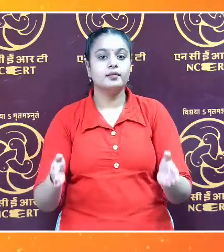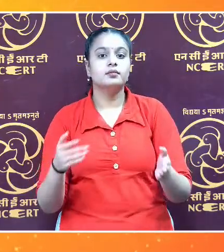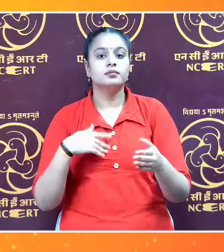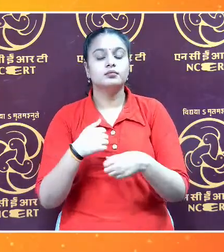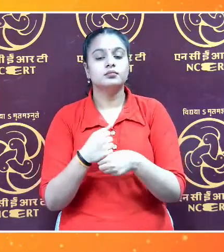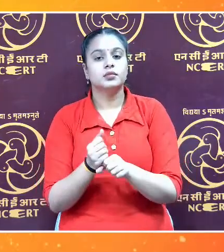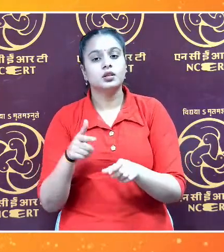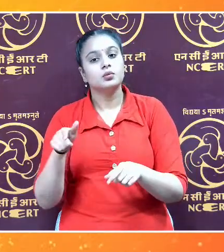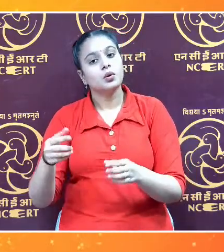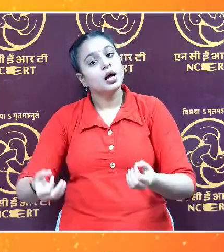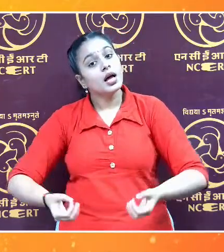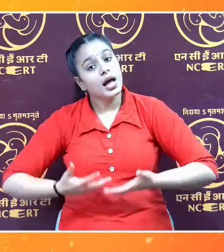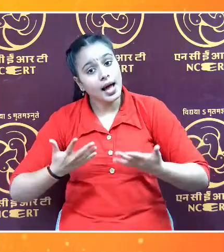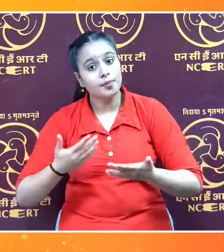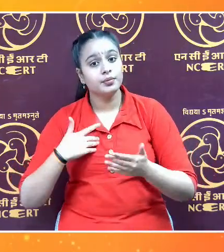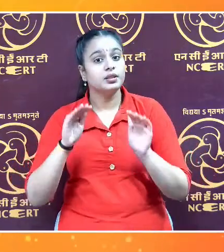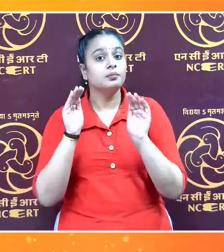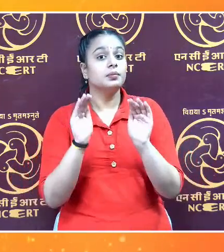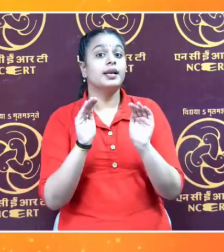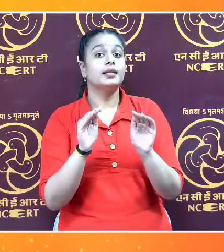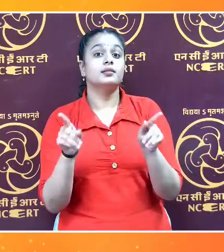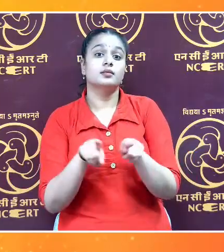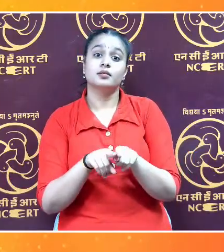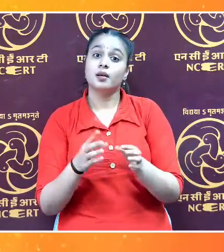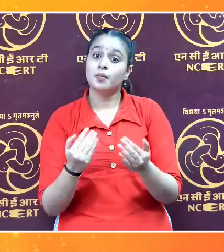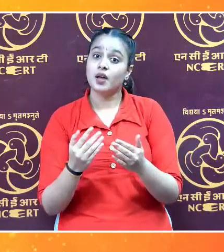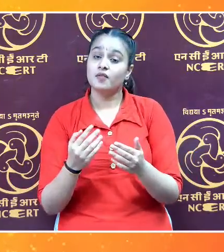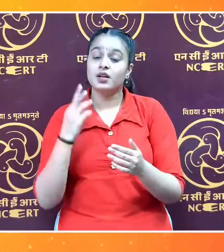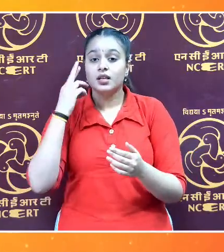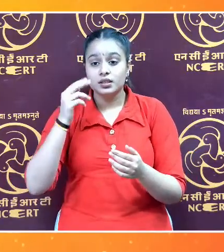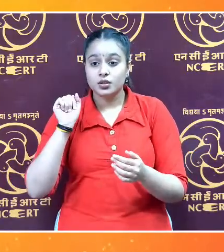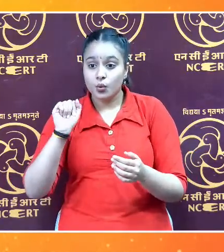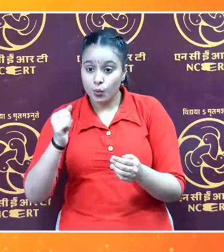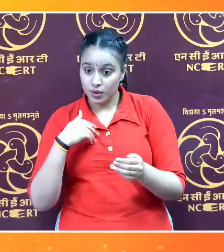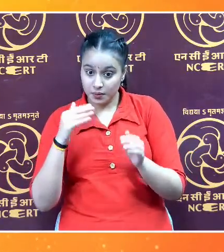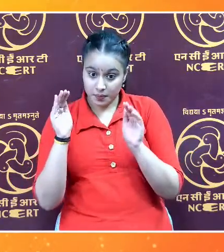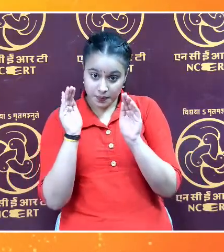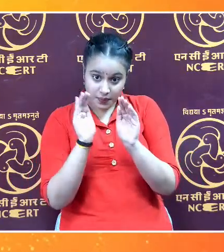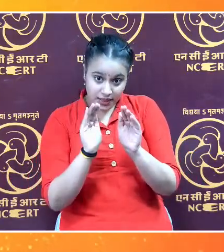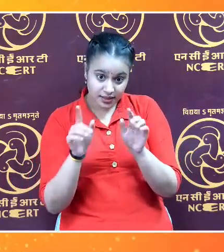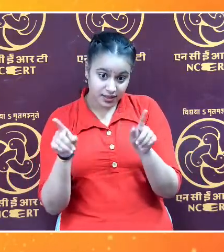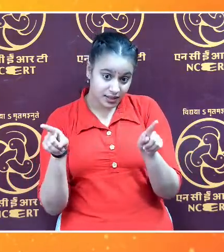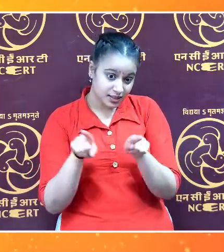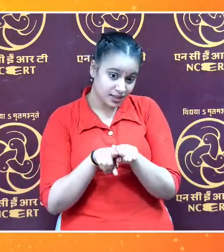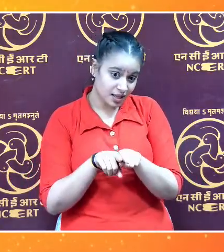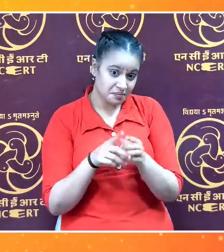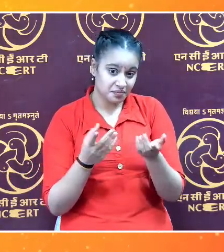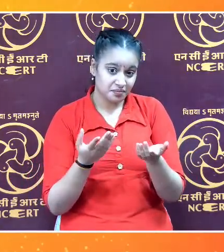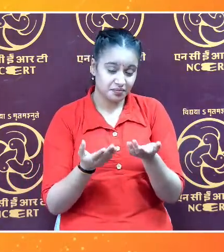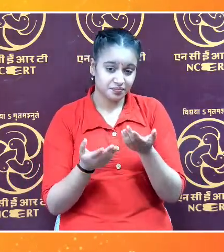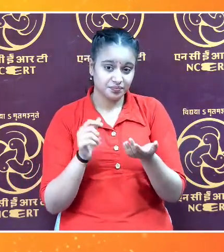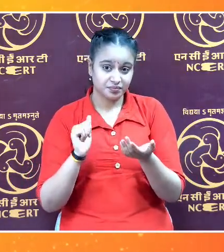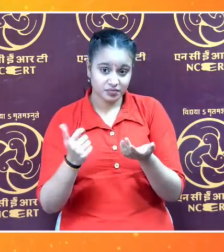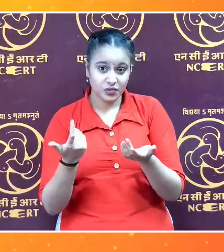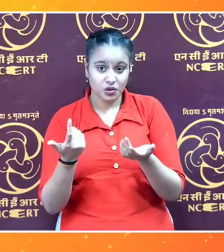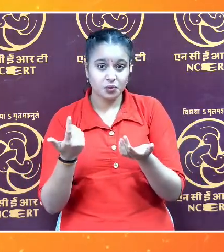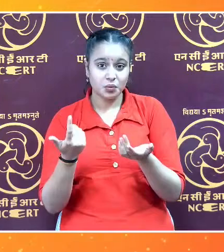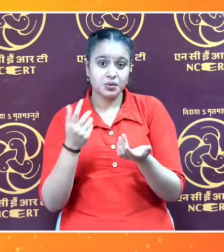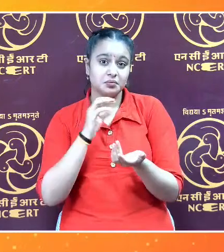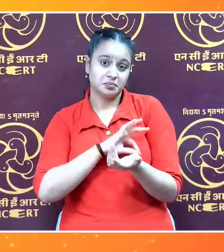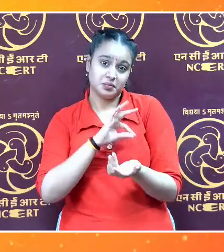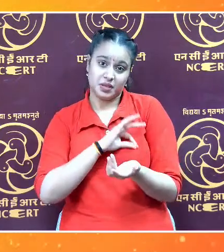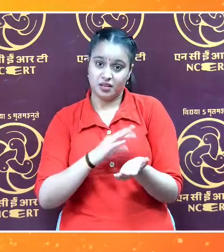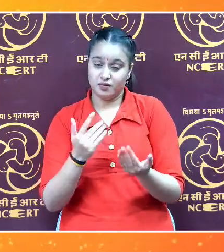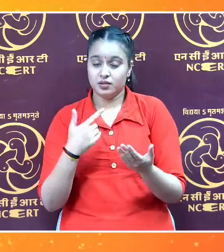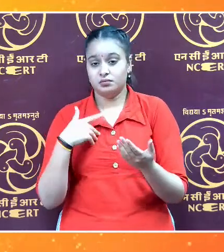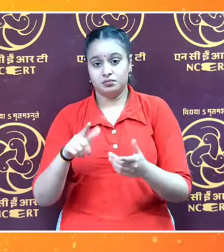They will be happy and they'll be blessing you, because their blessings are like Absolutely. they are like treasure. They can be life-saving